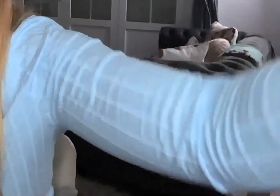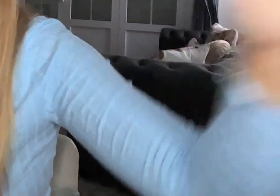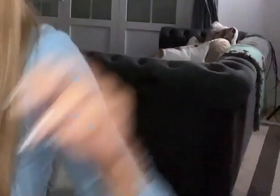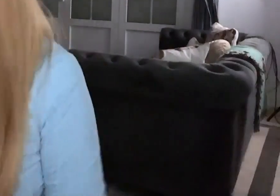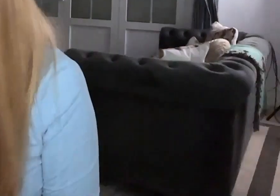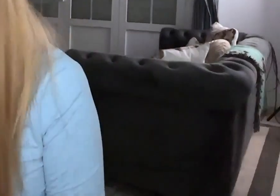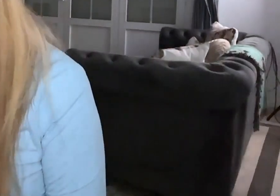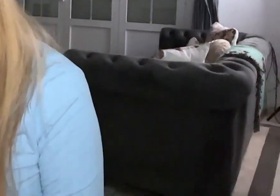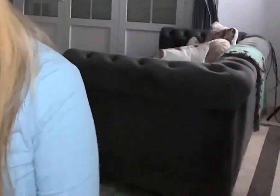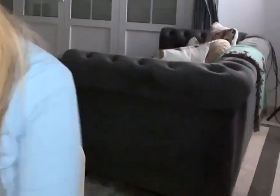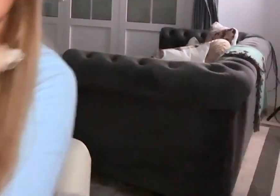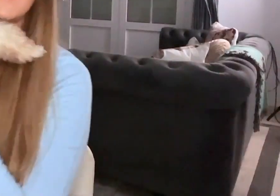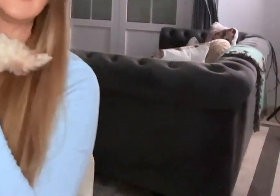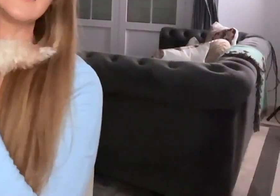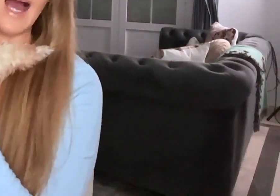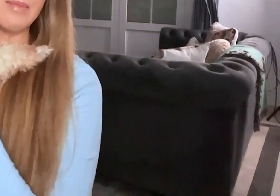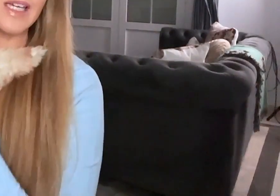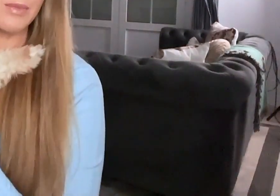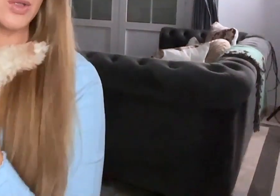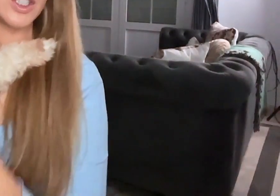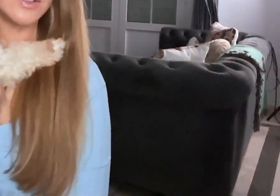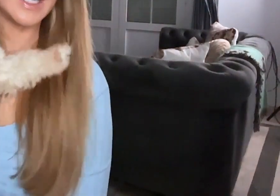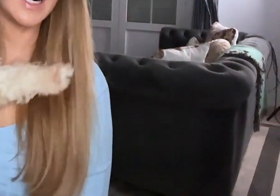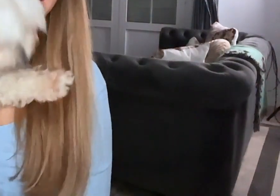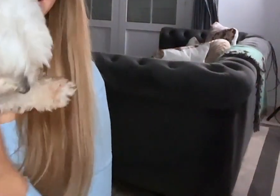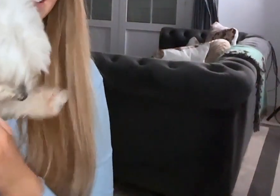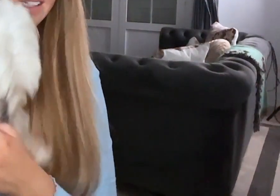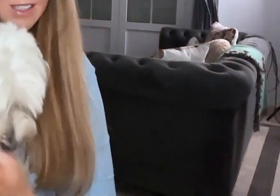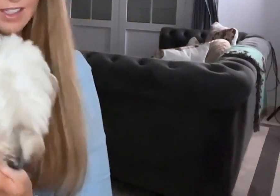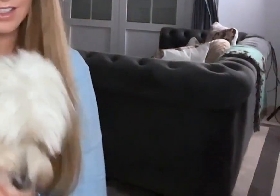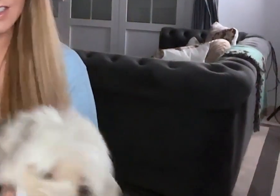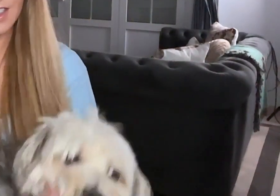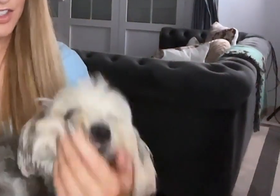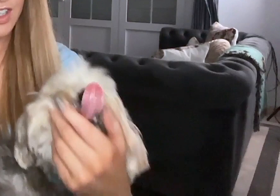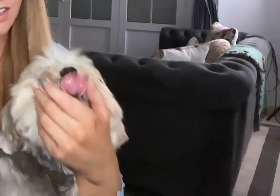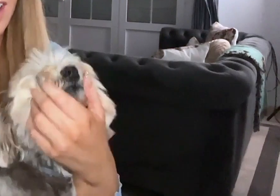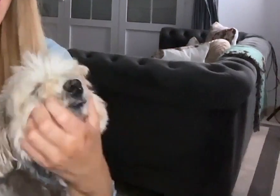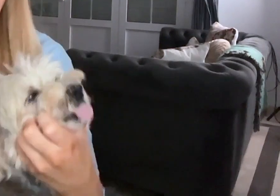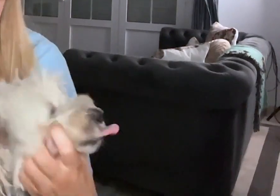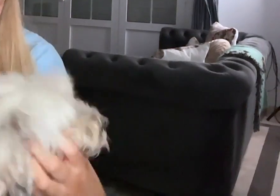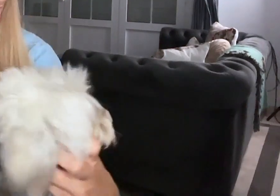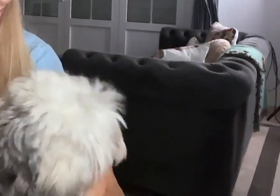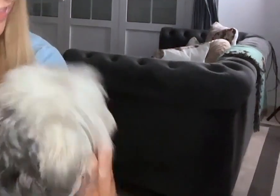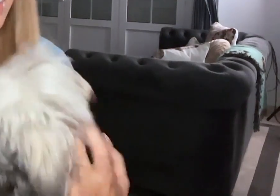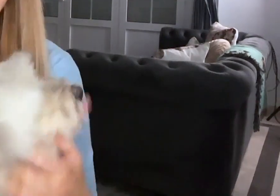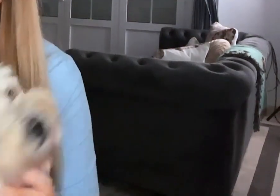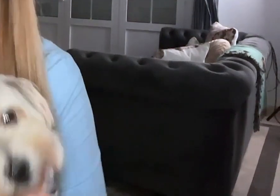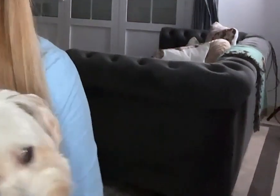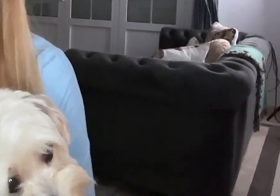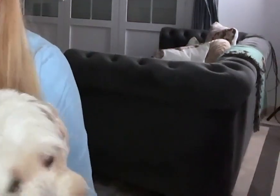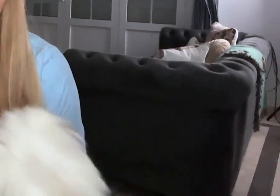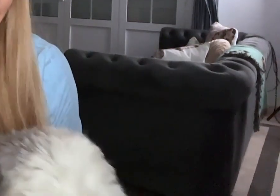emosh. Do you want to come up, pal? He's happy emotional. He's such a... He is such a